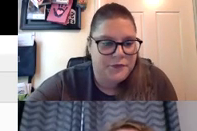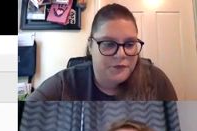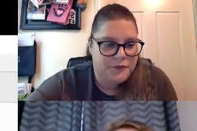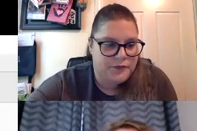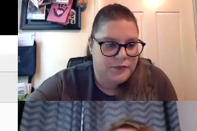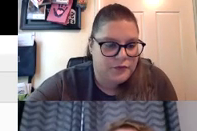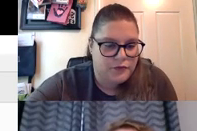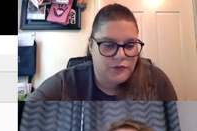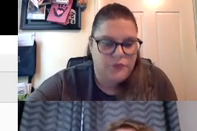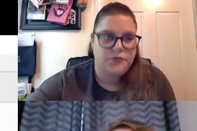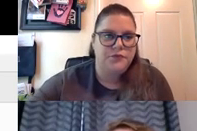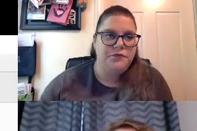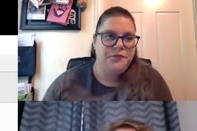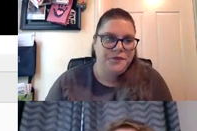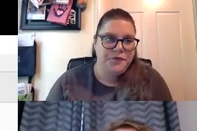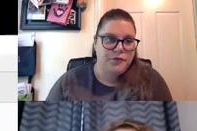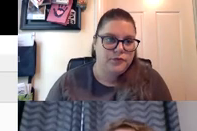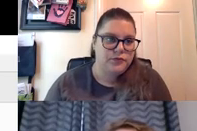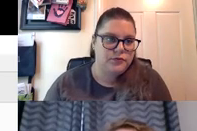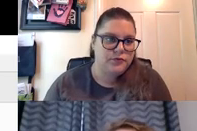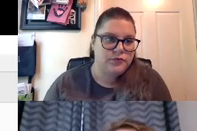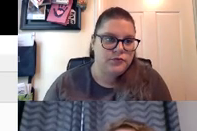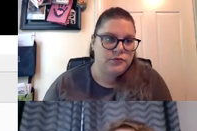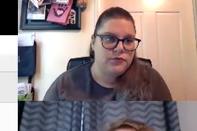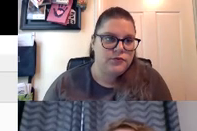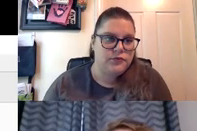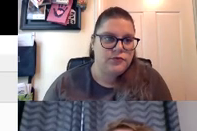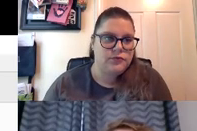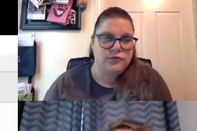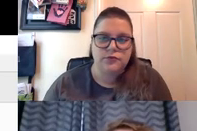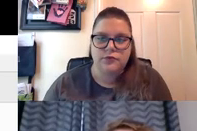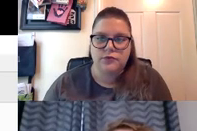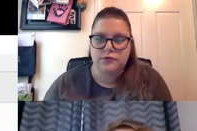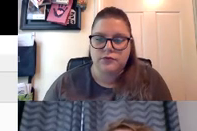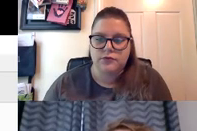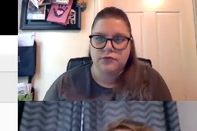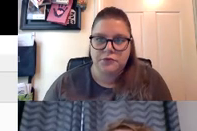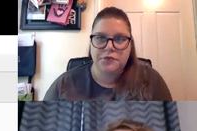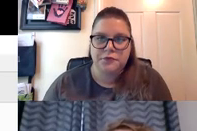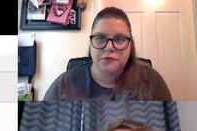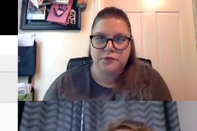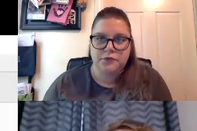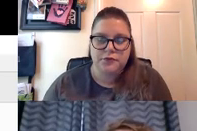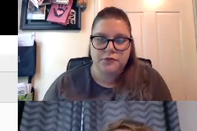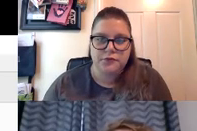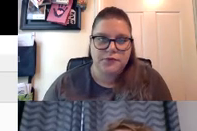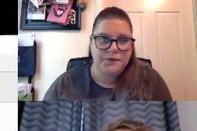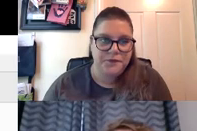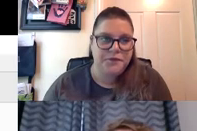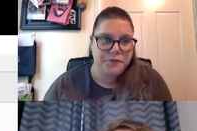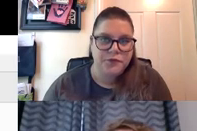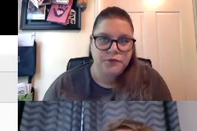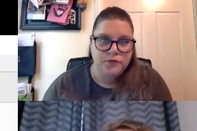Yeah, because sometimes the reading order, it can be funky, even though you've done everything correctly. Sometimes if there's like a little extra, like Karen was